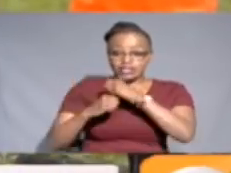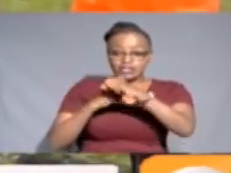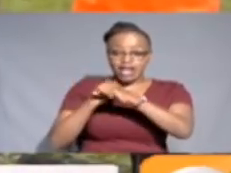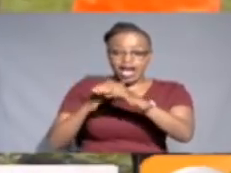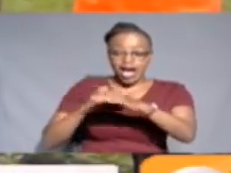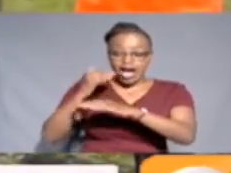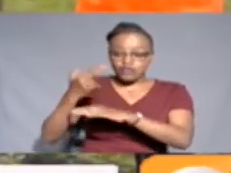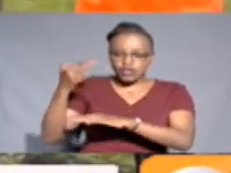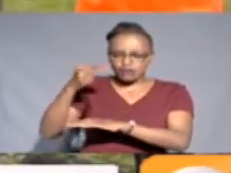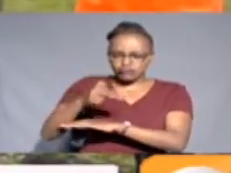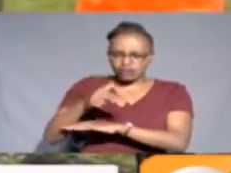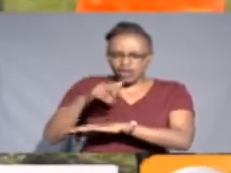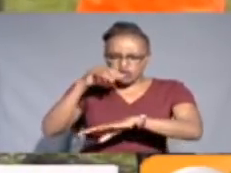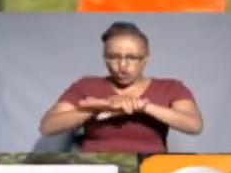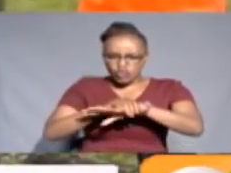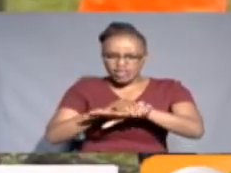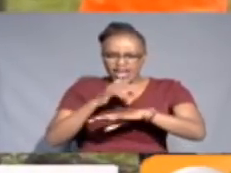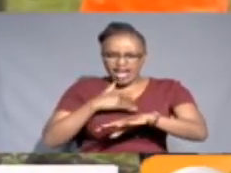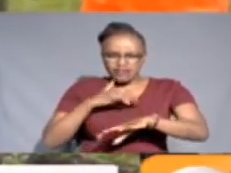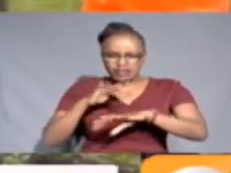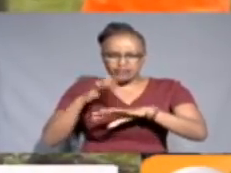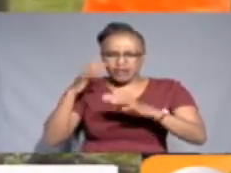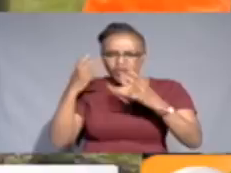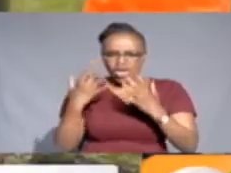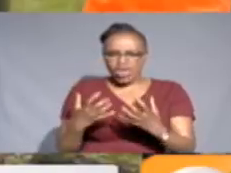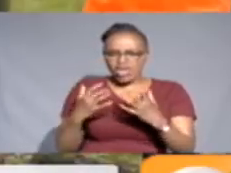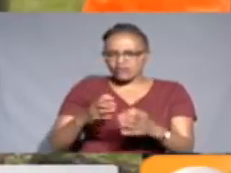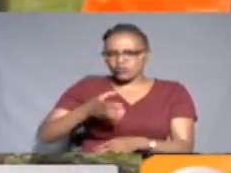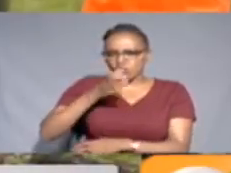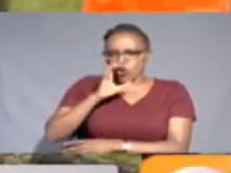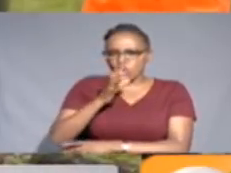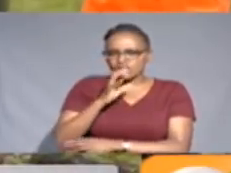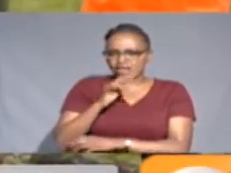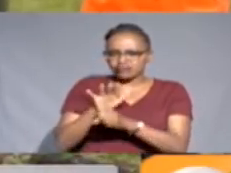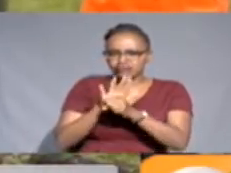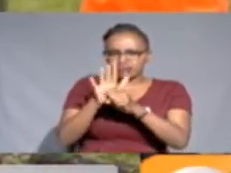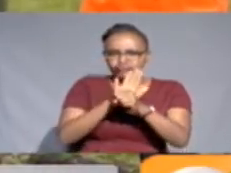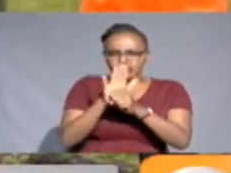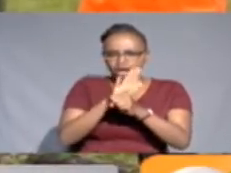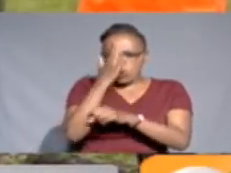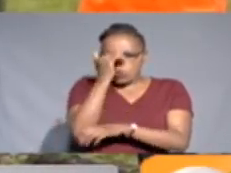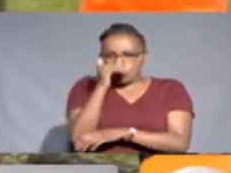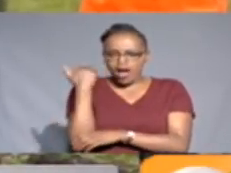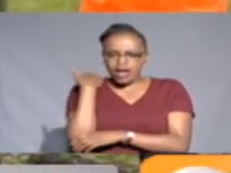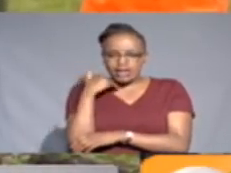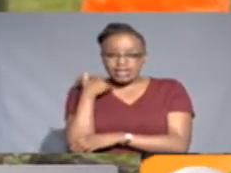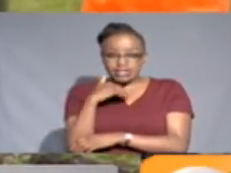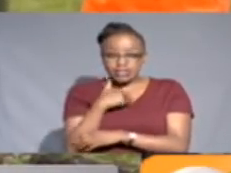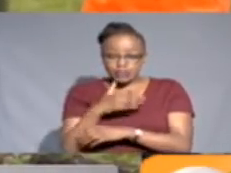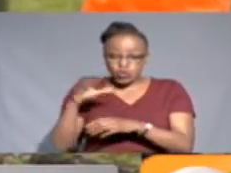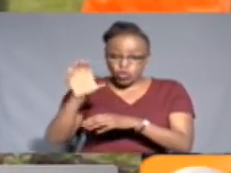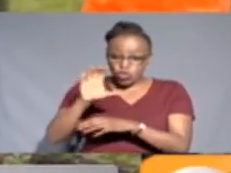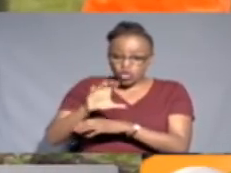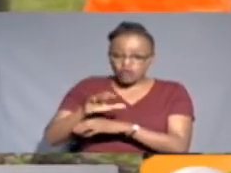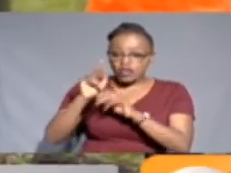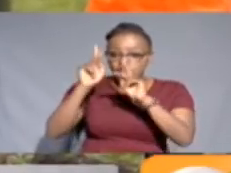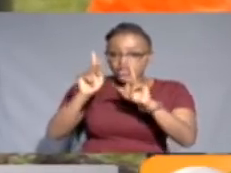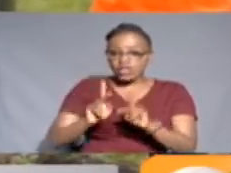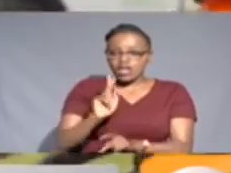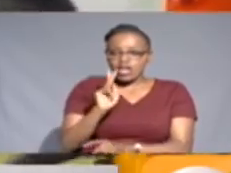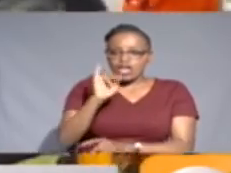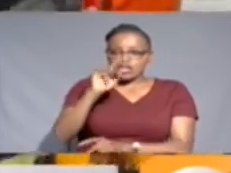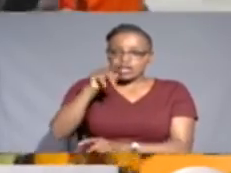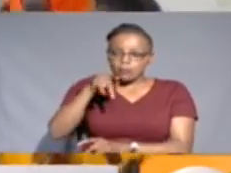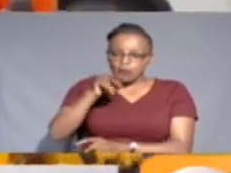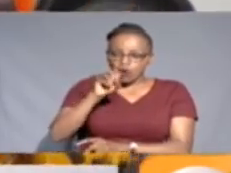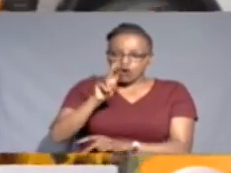fuel was discovered to have been contaminated with huge amounts of water due to illegal siphoning schemes along its Kisumu Kibos Road